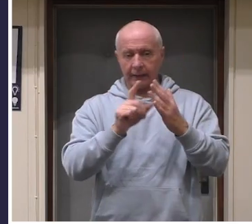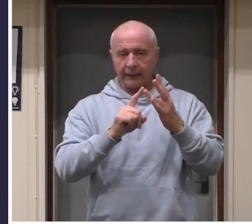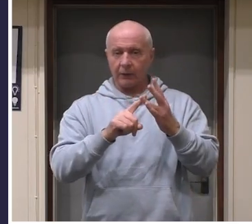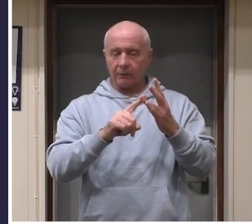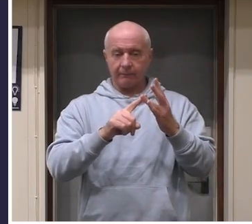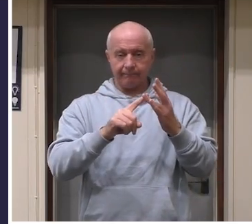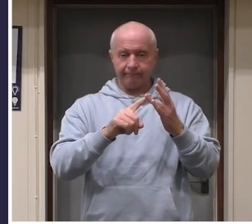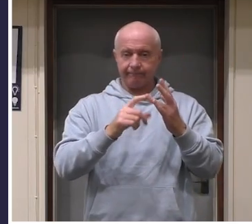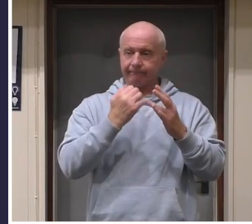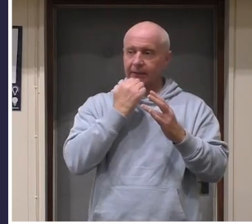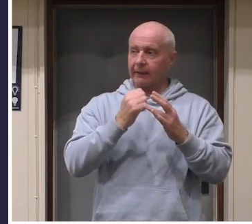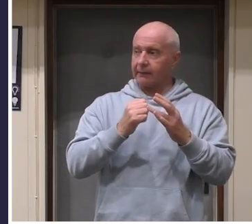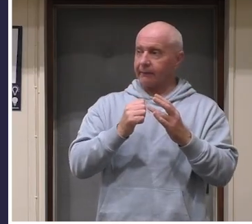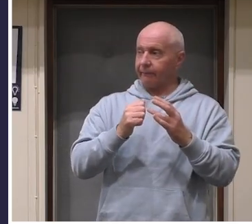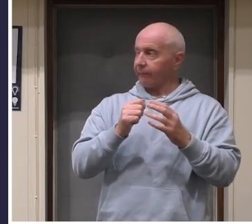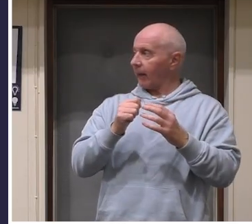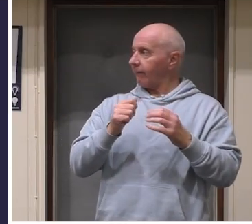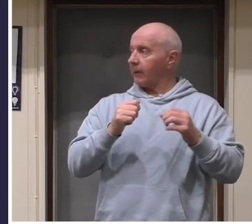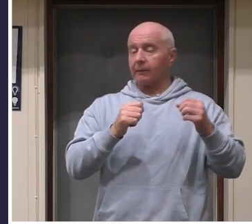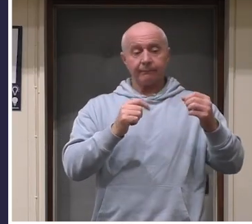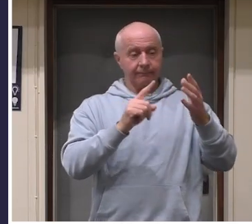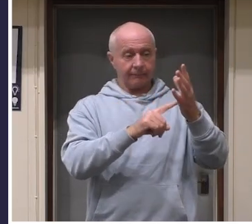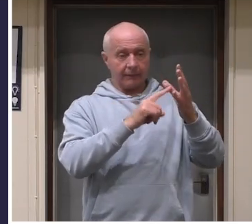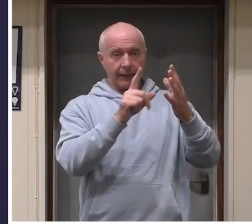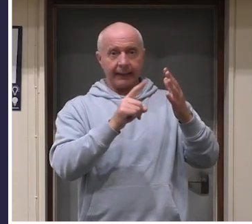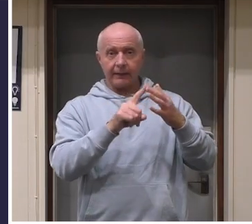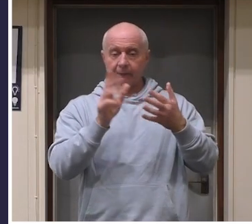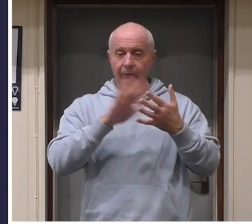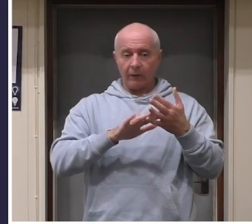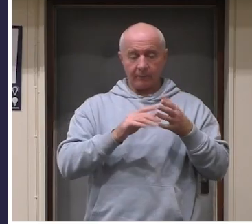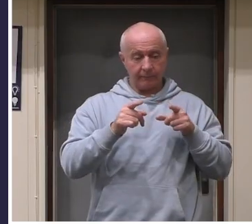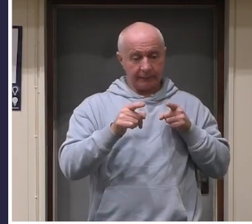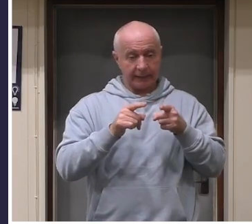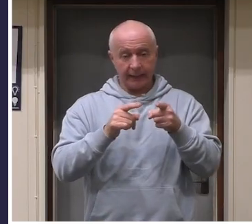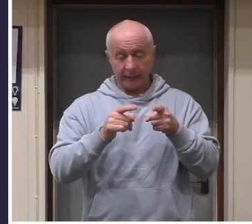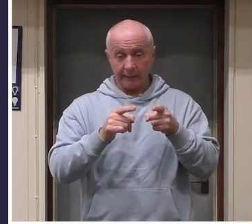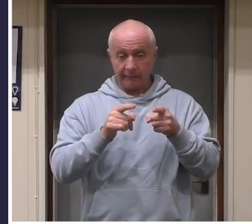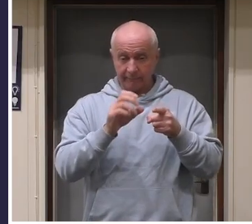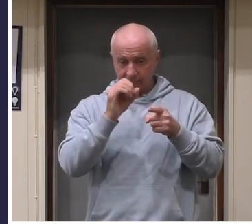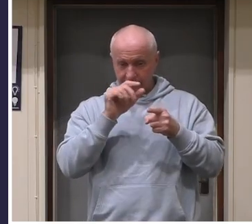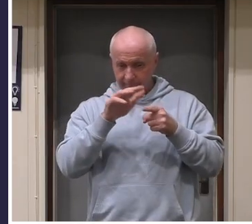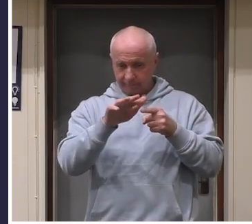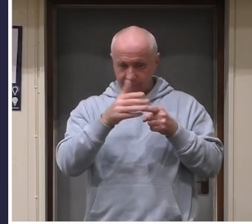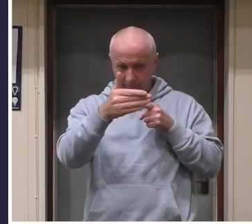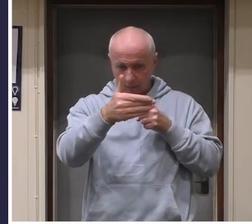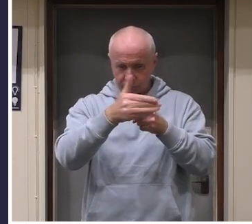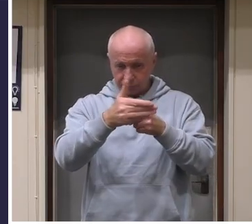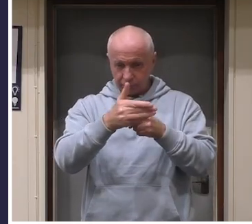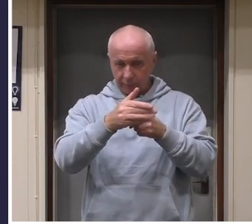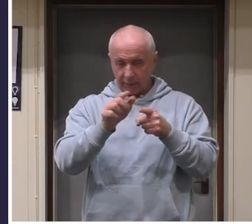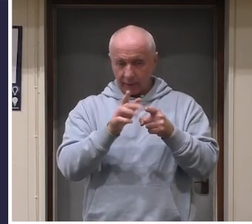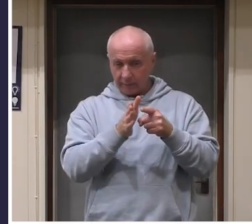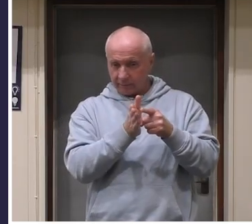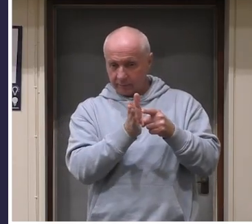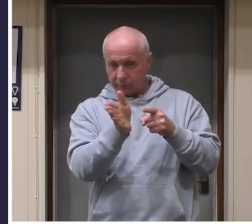that position by an optical beam. It's a laser beam coming from the side, which is very narrowly focused in the middle and then diverges again.